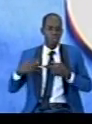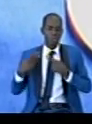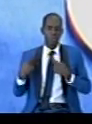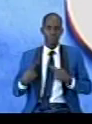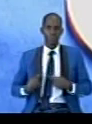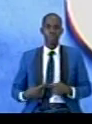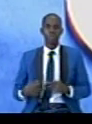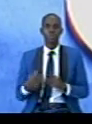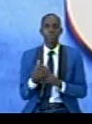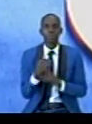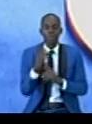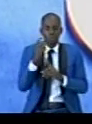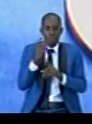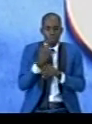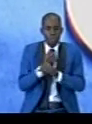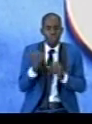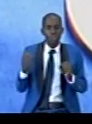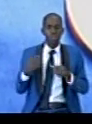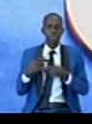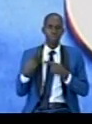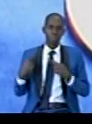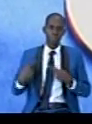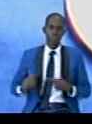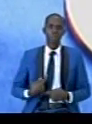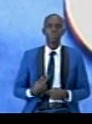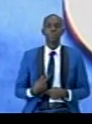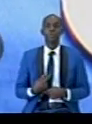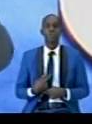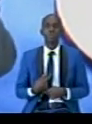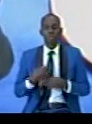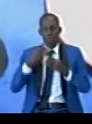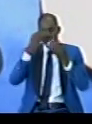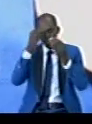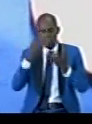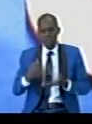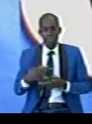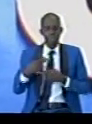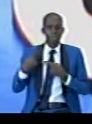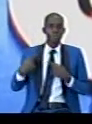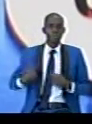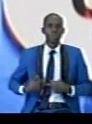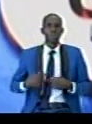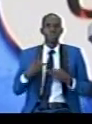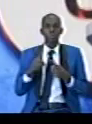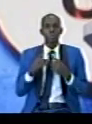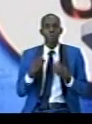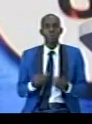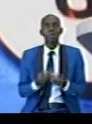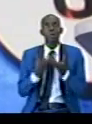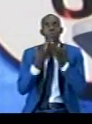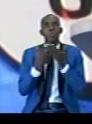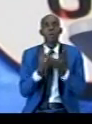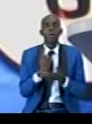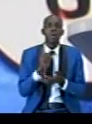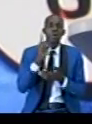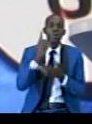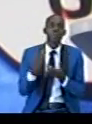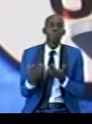just priesthood, obedient priesthood, and holy priesthood, to offer